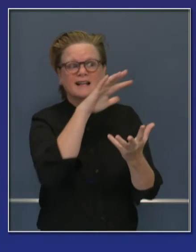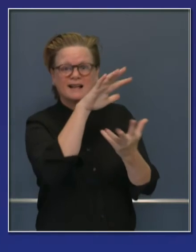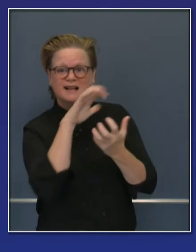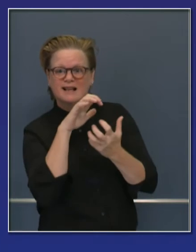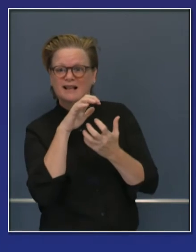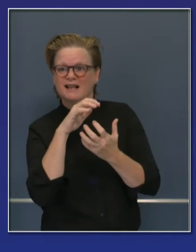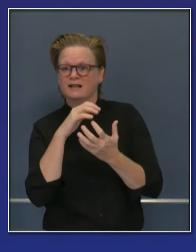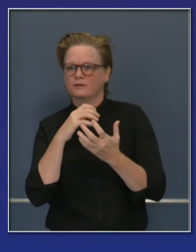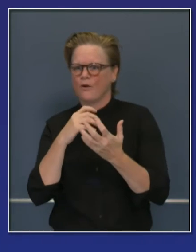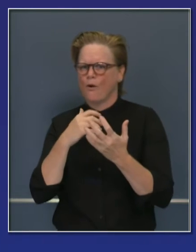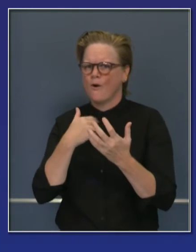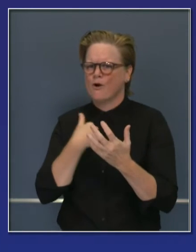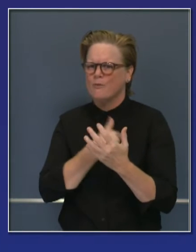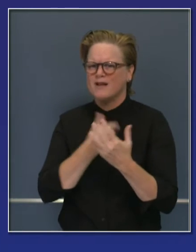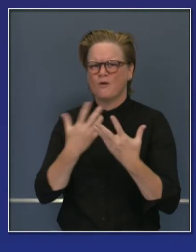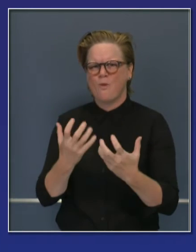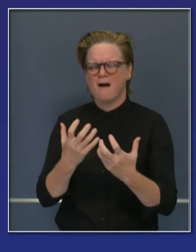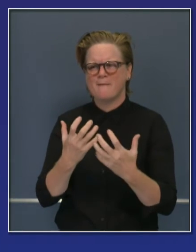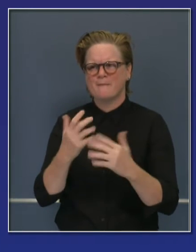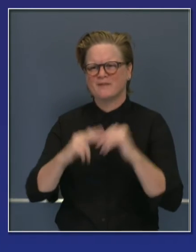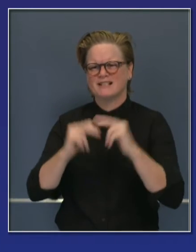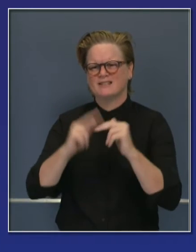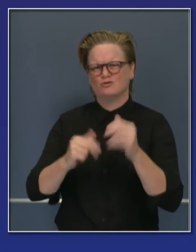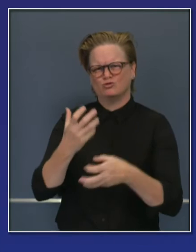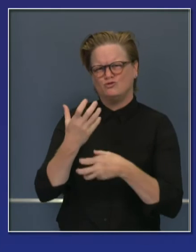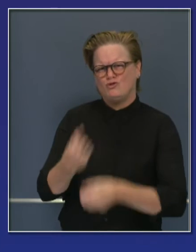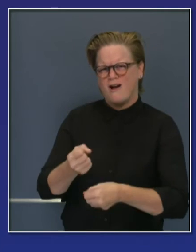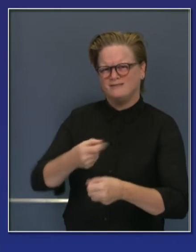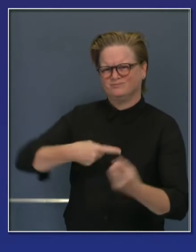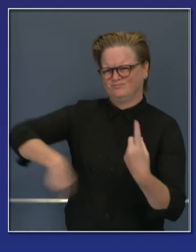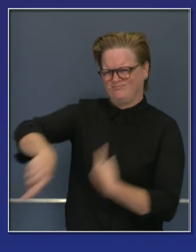partnership, and it's about moving as